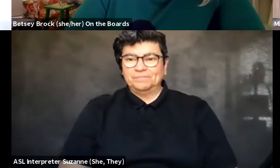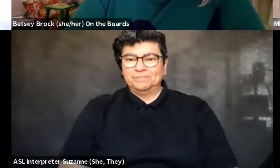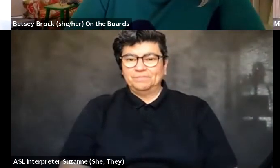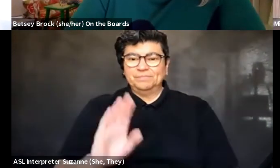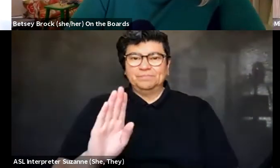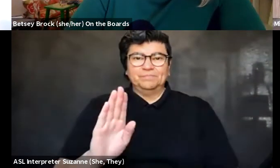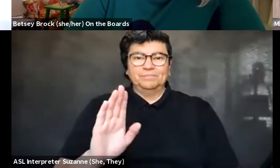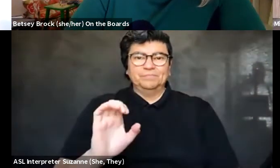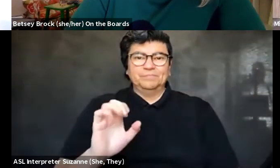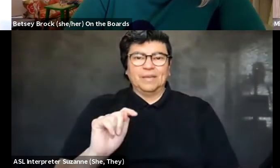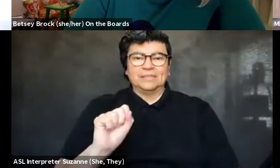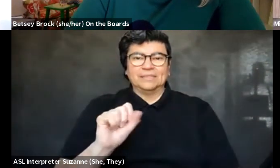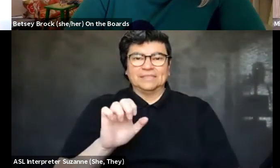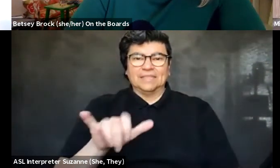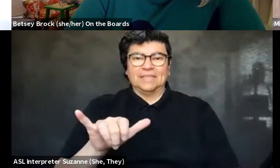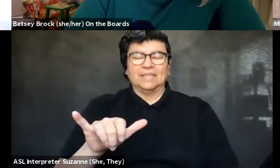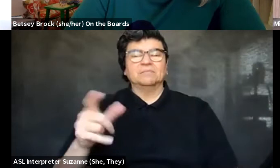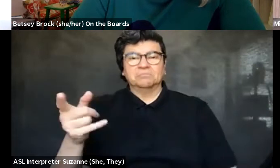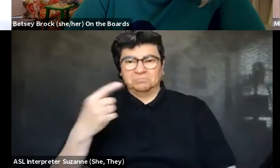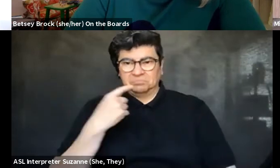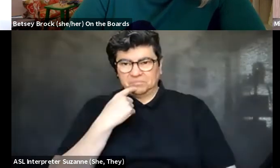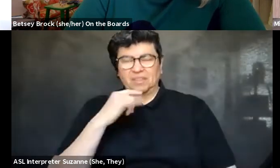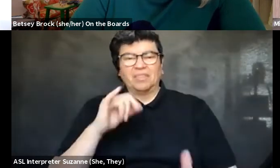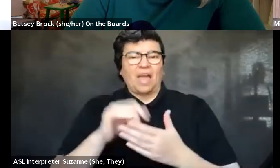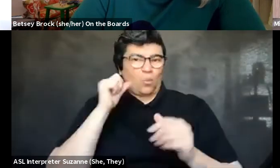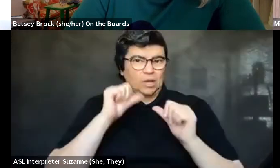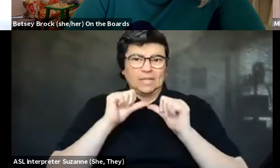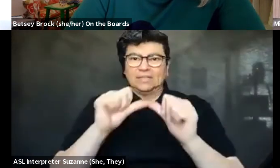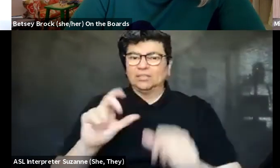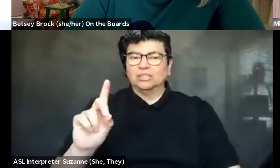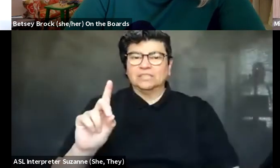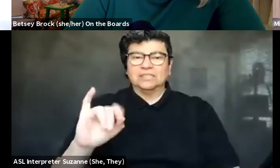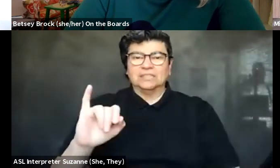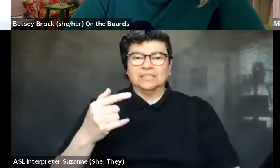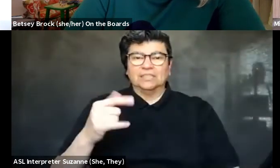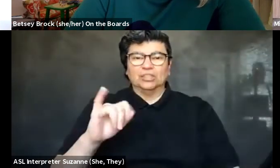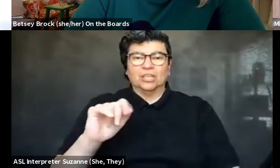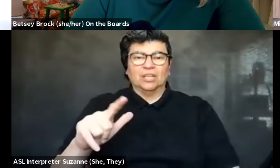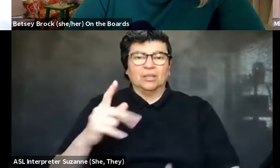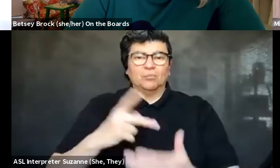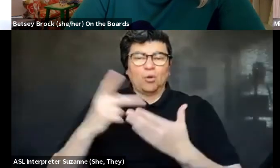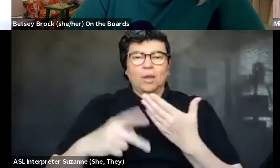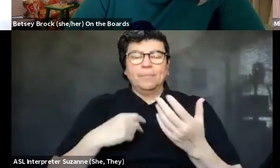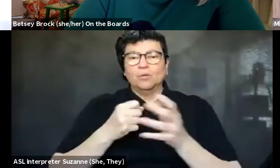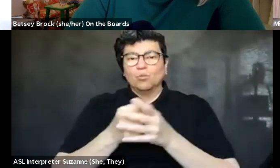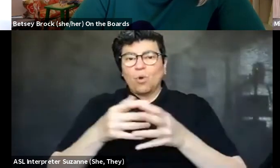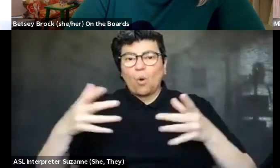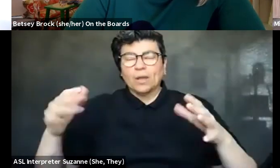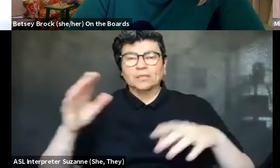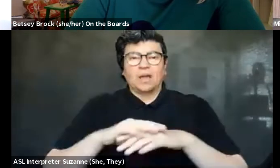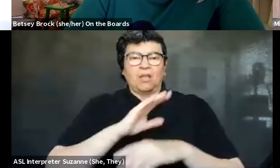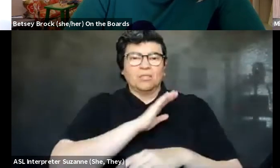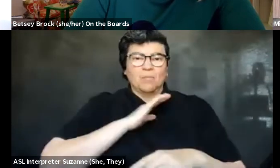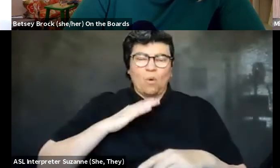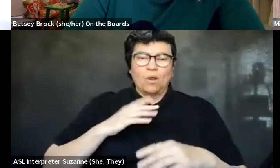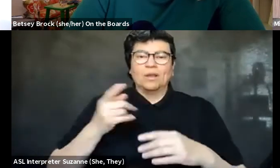I do think that we'll continue digital programming, growing on the board's TV, but also